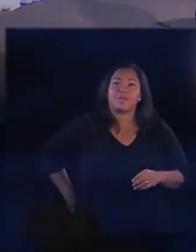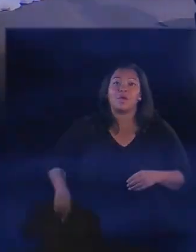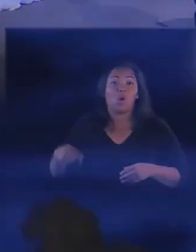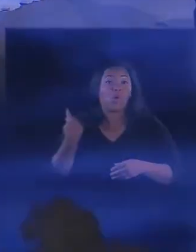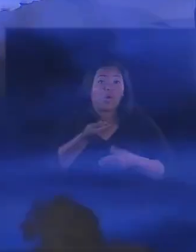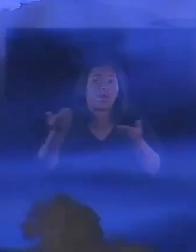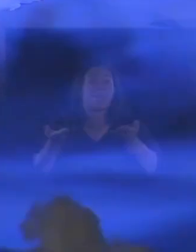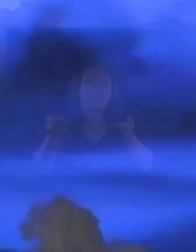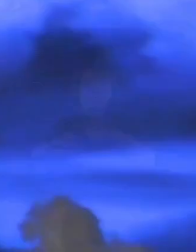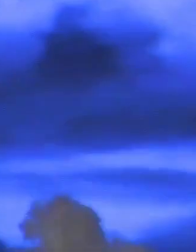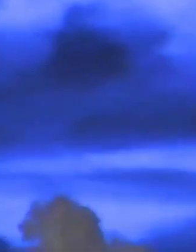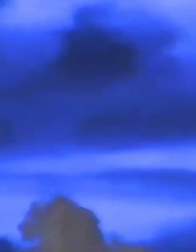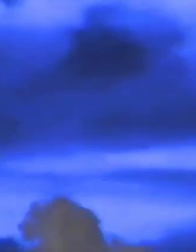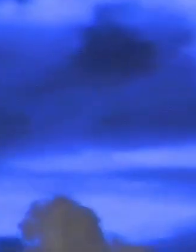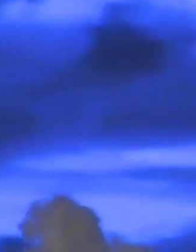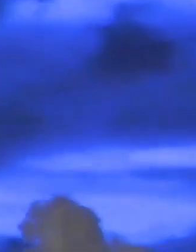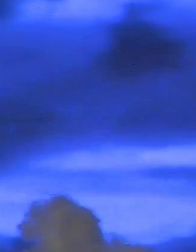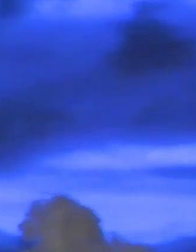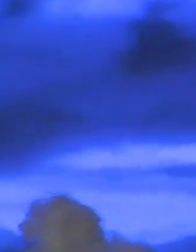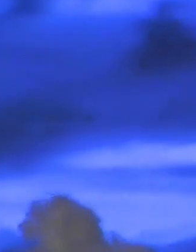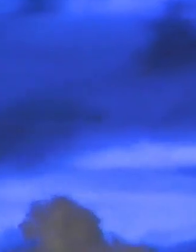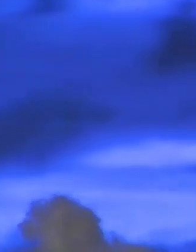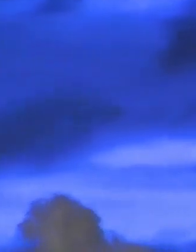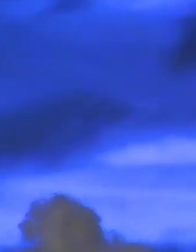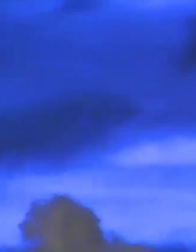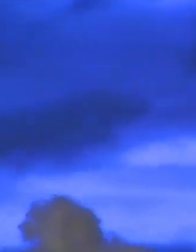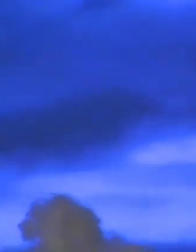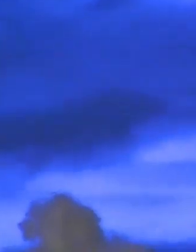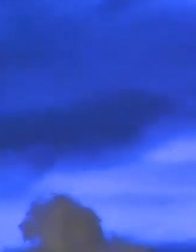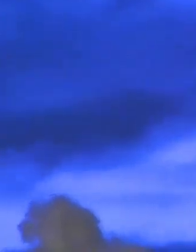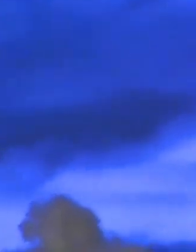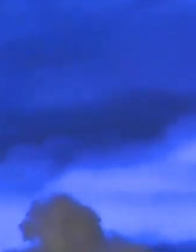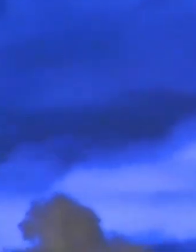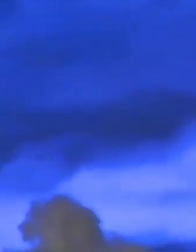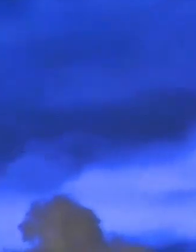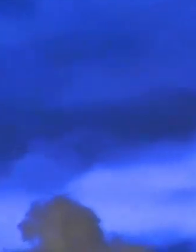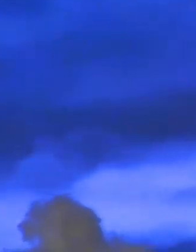worship. We're here to give Him the highest praise. Amen. Amen.